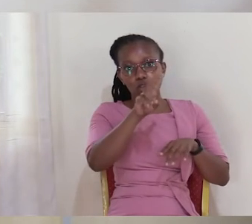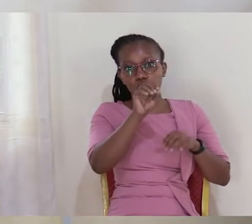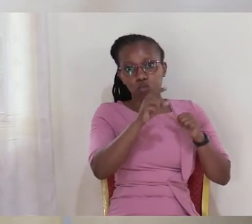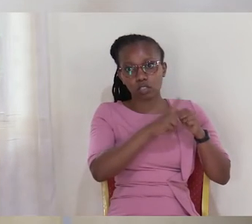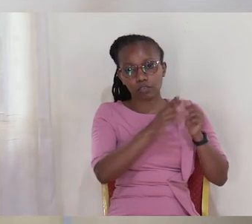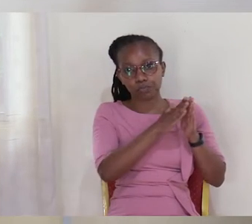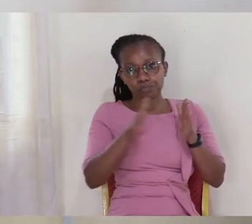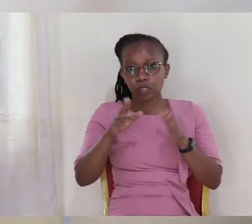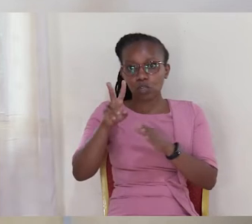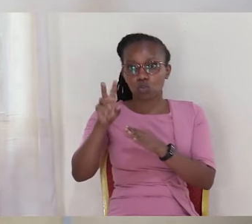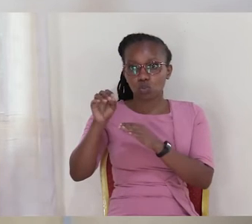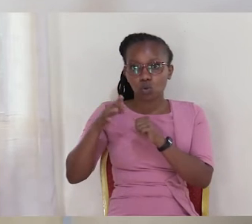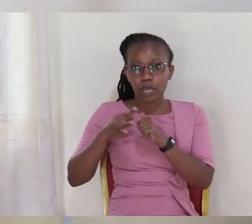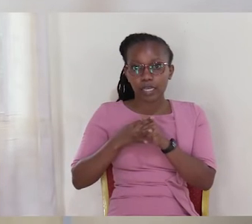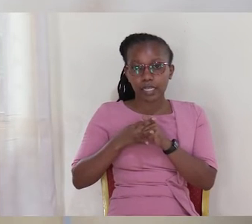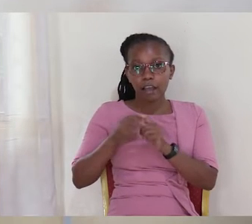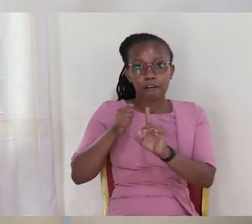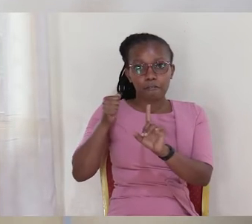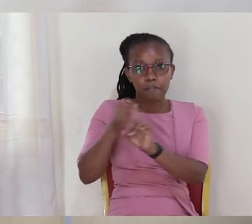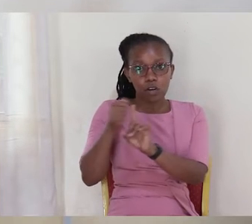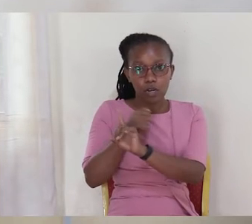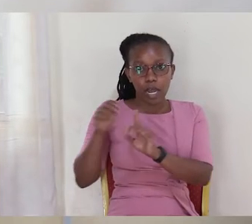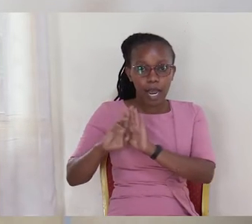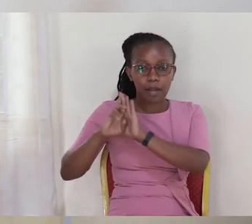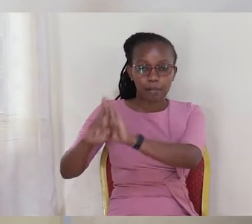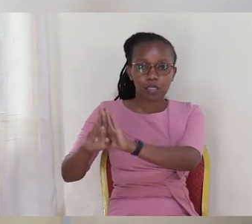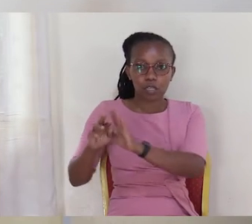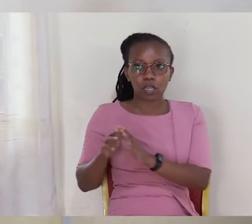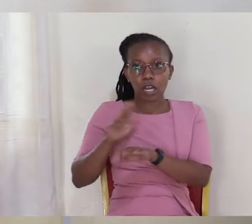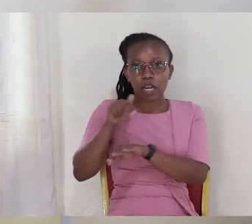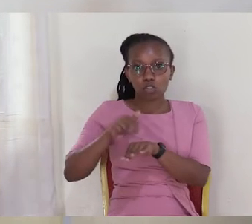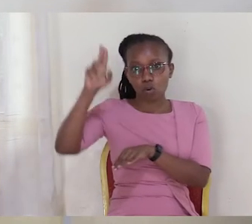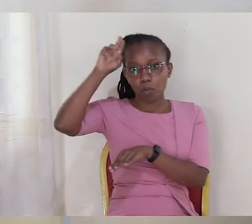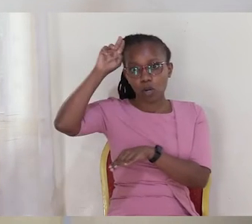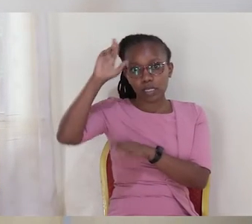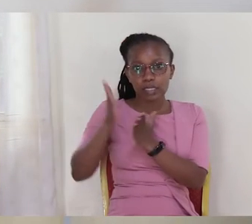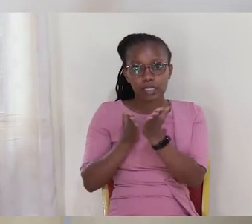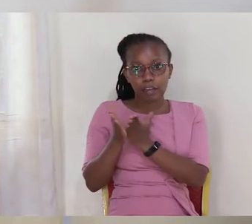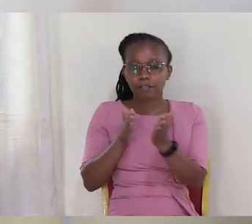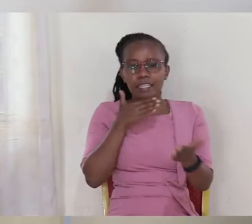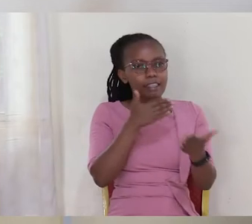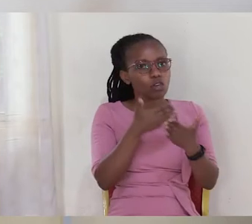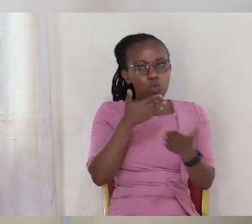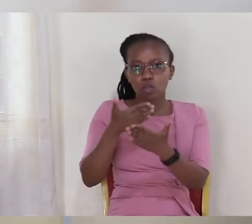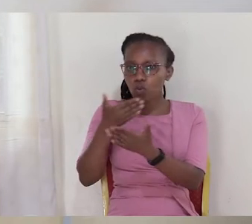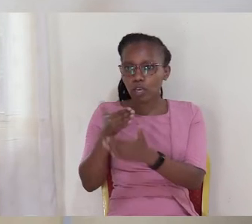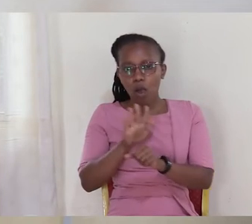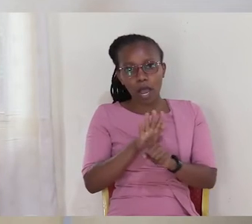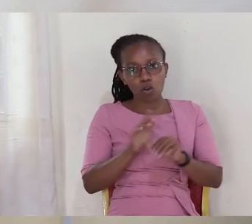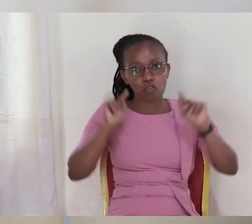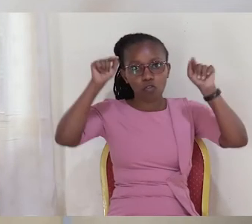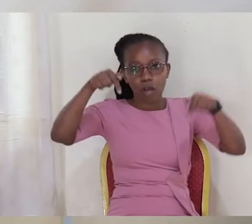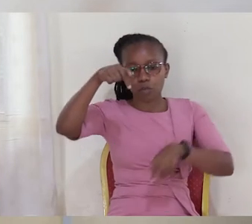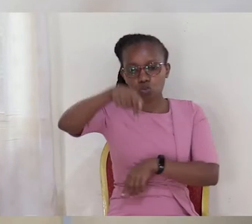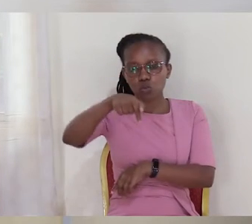2007-8 post-election violence and representative of the National Police Service. Thank you all for joining us today